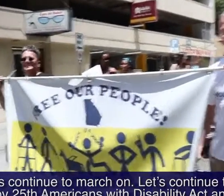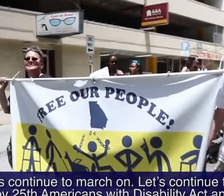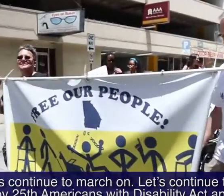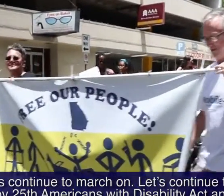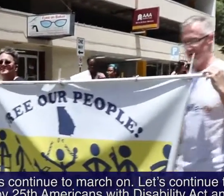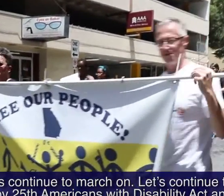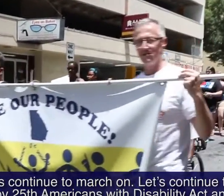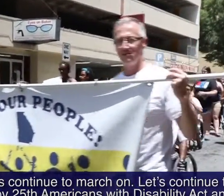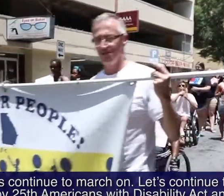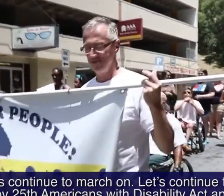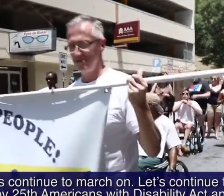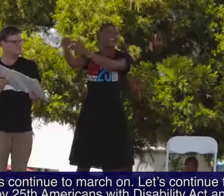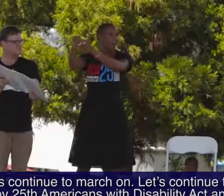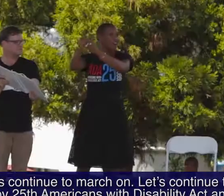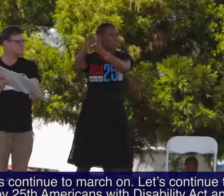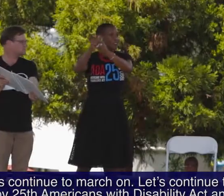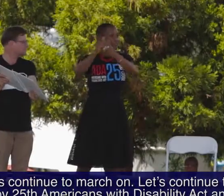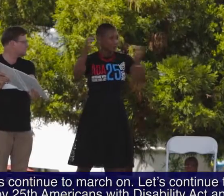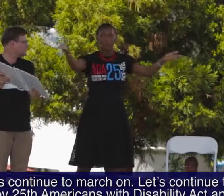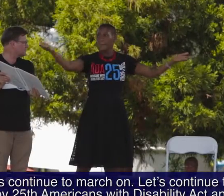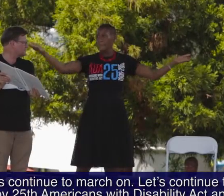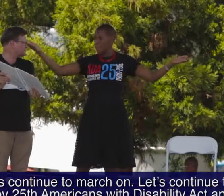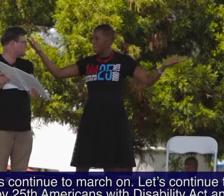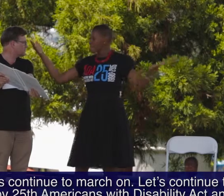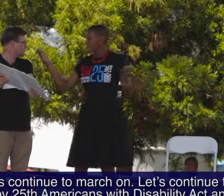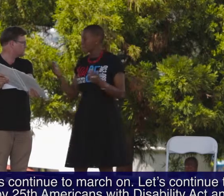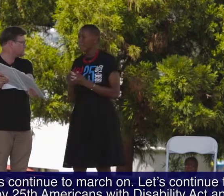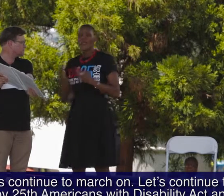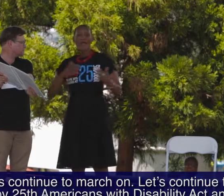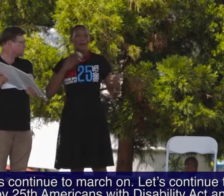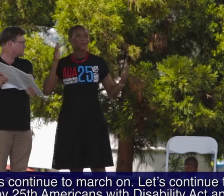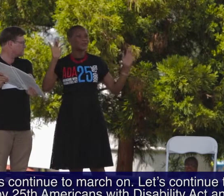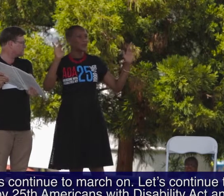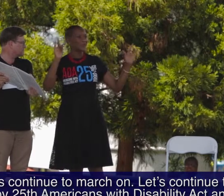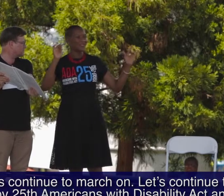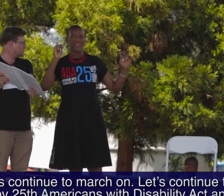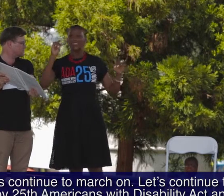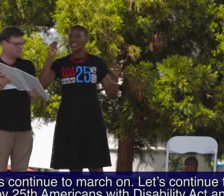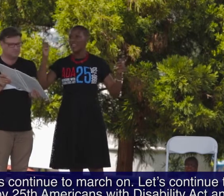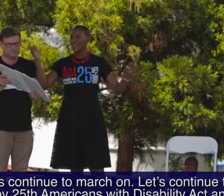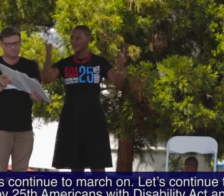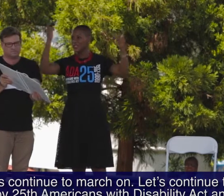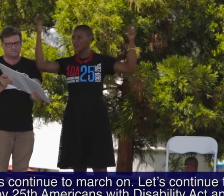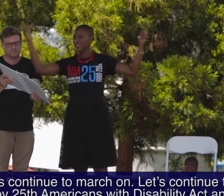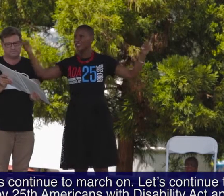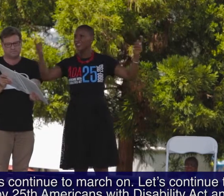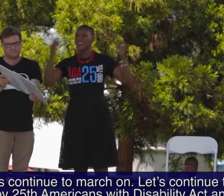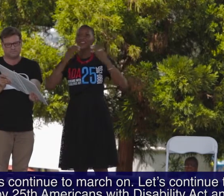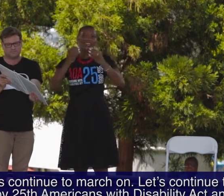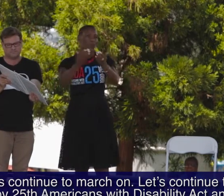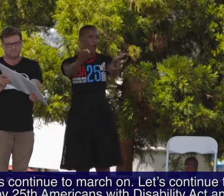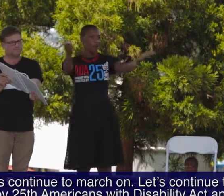continue to lead on. Justice, equal rights for all. Happy